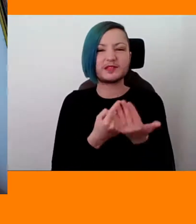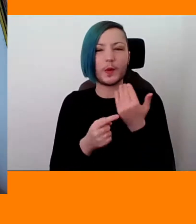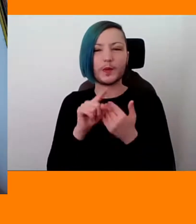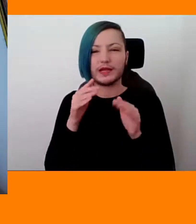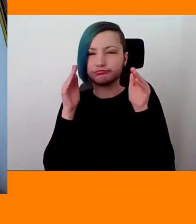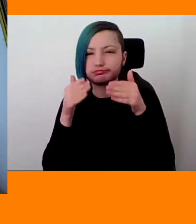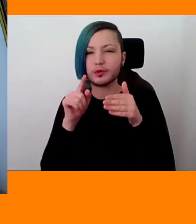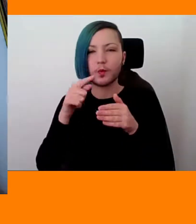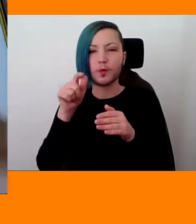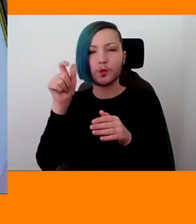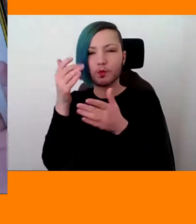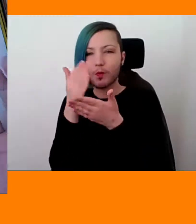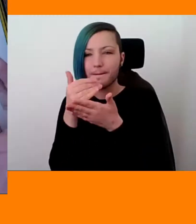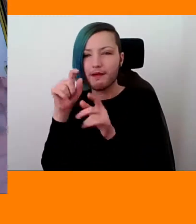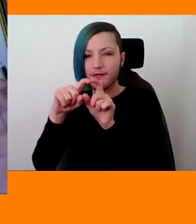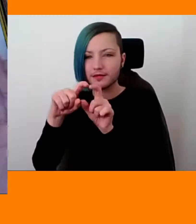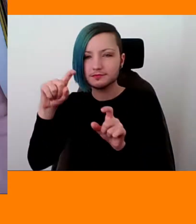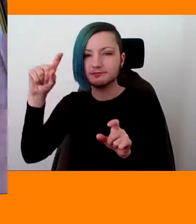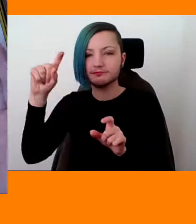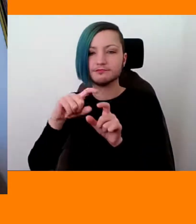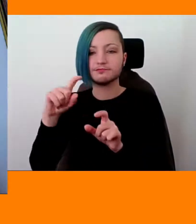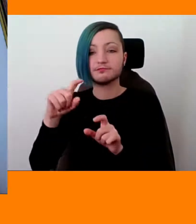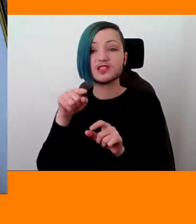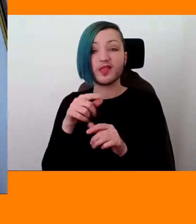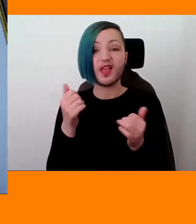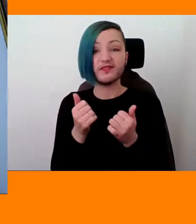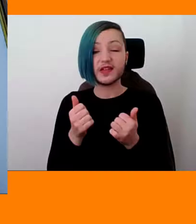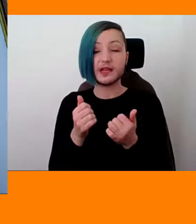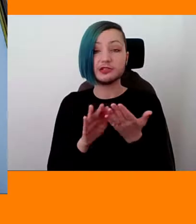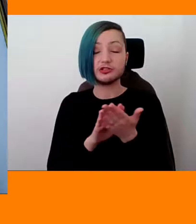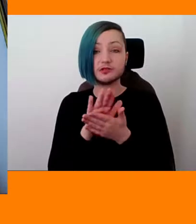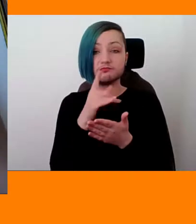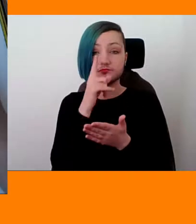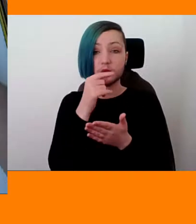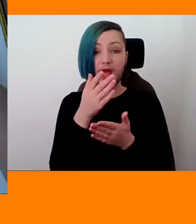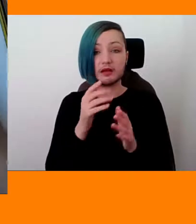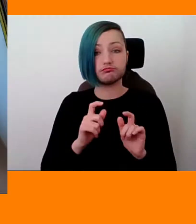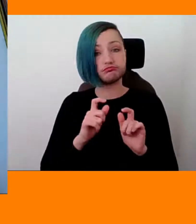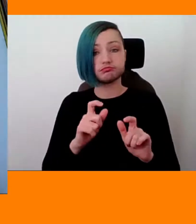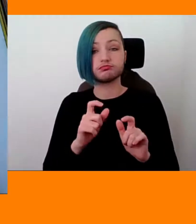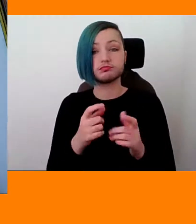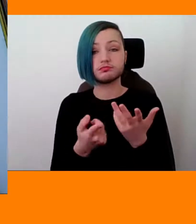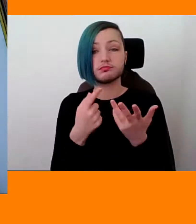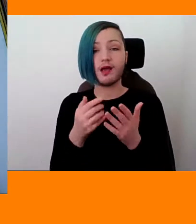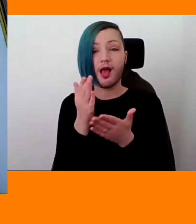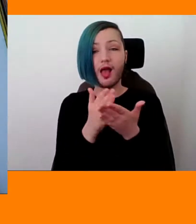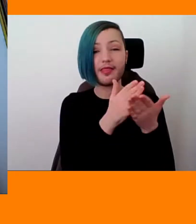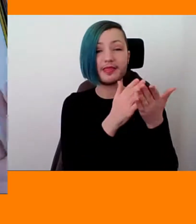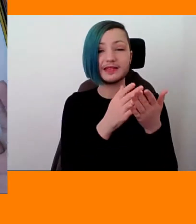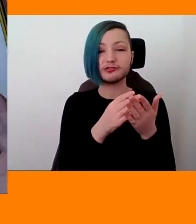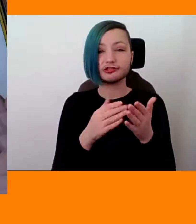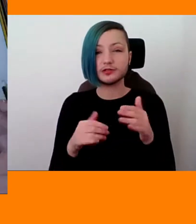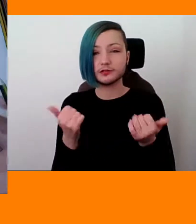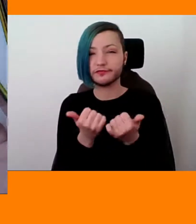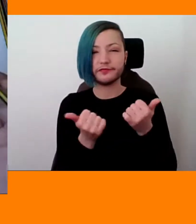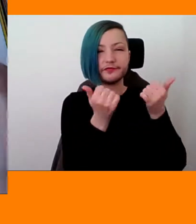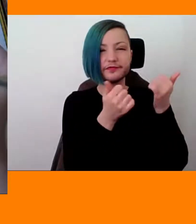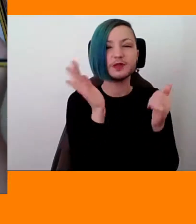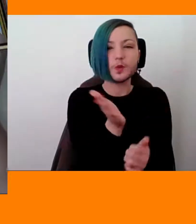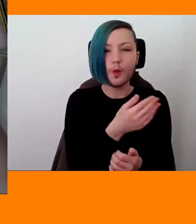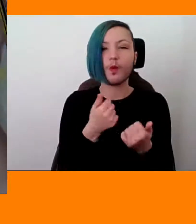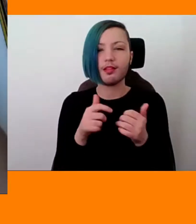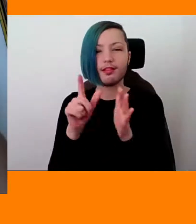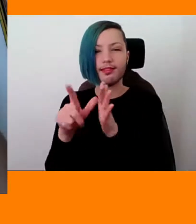then once we've gone through that and everything's finished, you can go away and you can do the same thing on all of the other sections until it's all finished and you're happy with how it